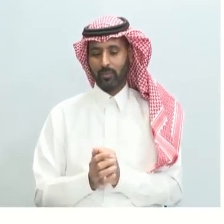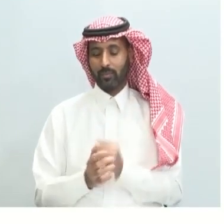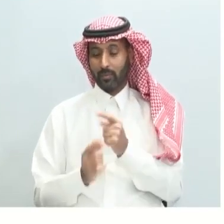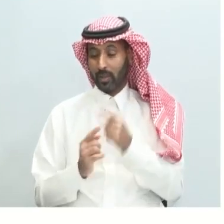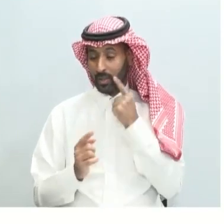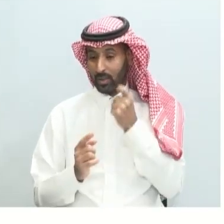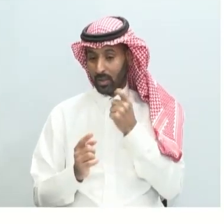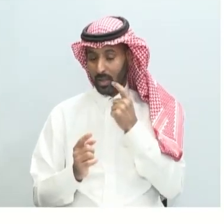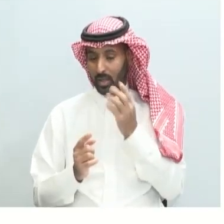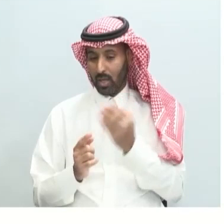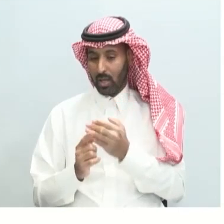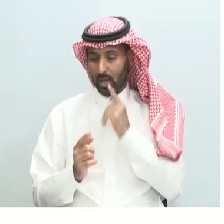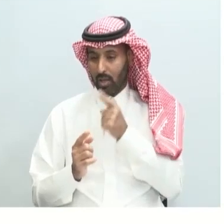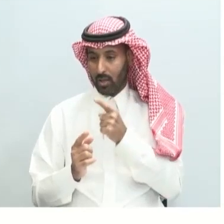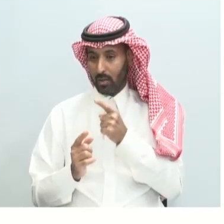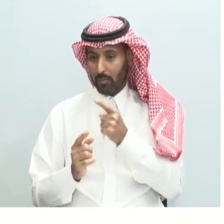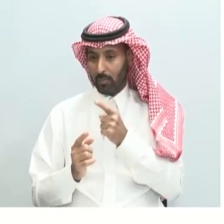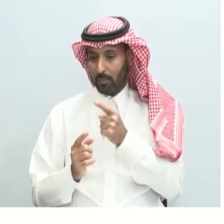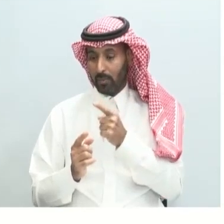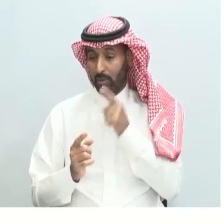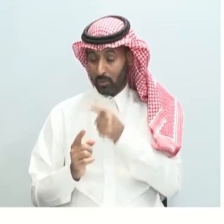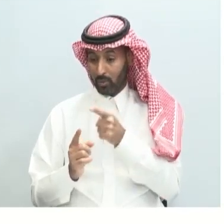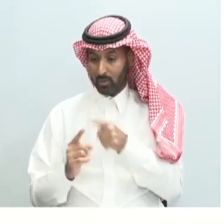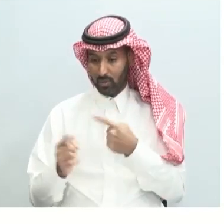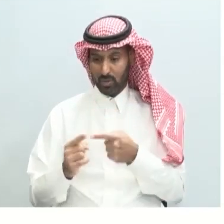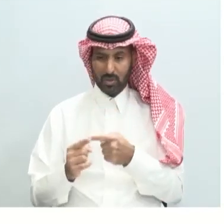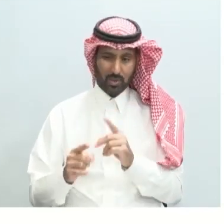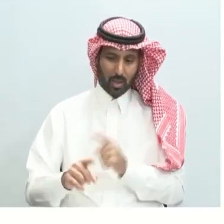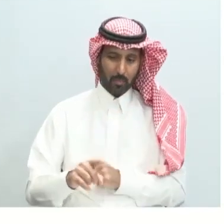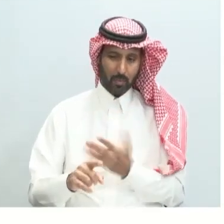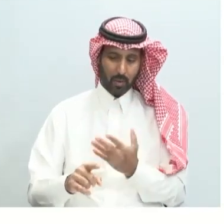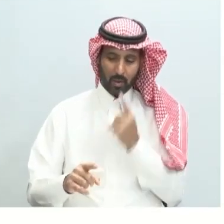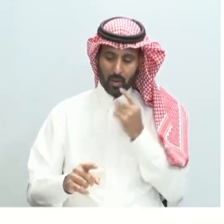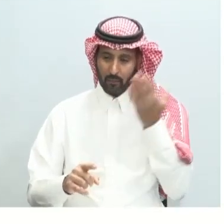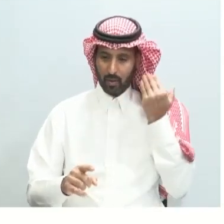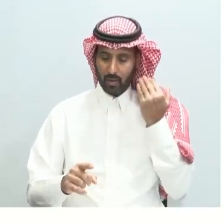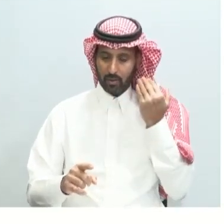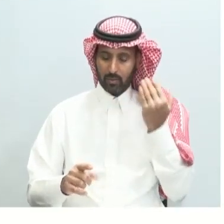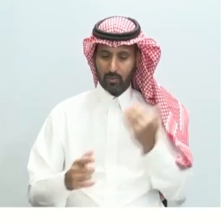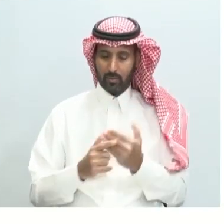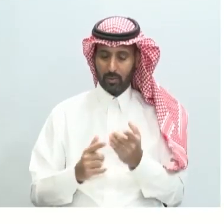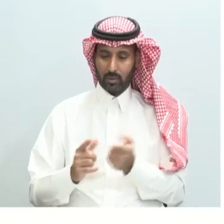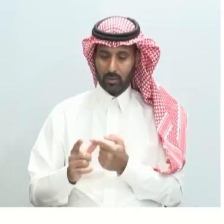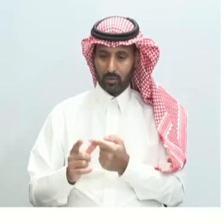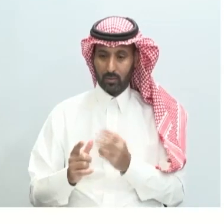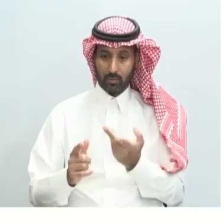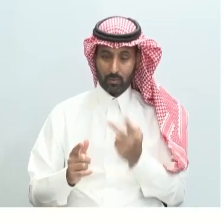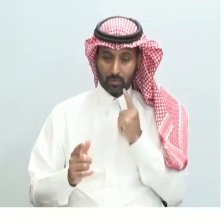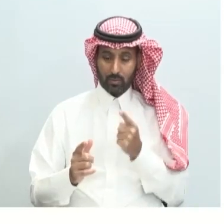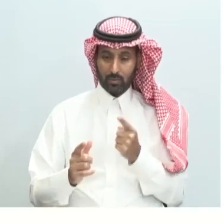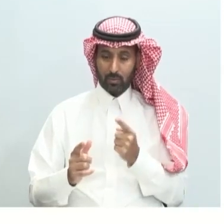He or she says, well, usually, but sometimes I forget. Usually,